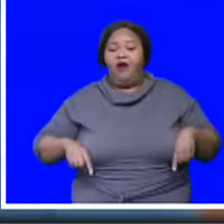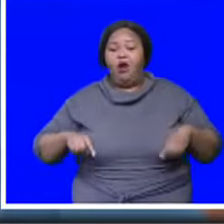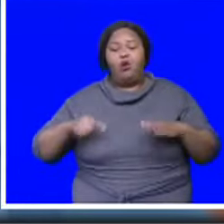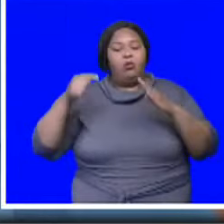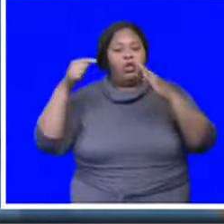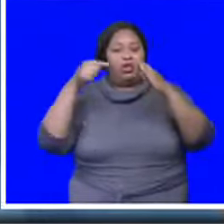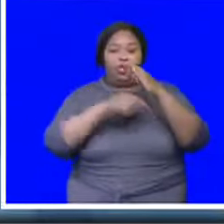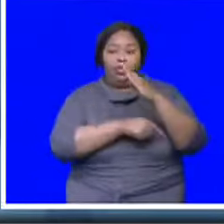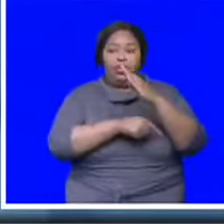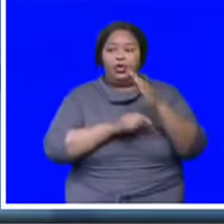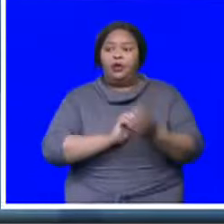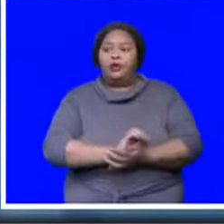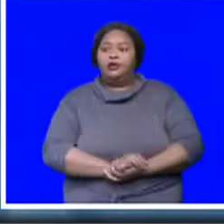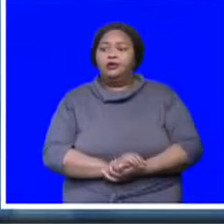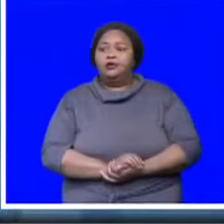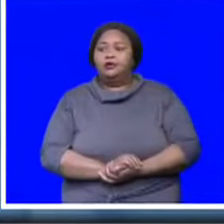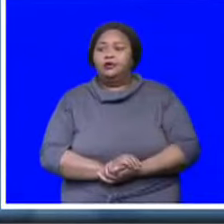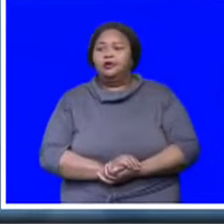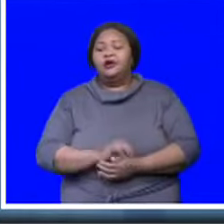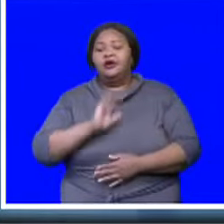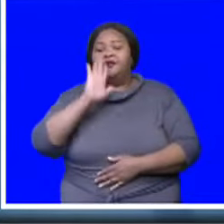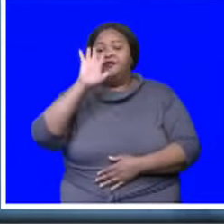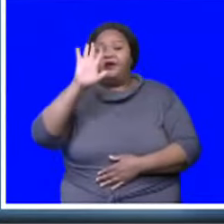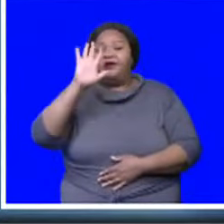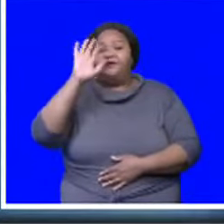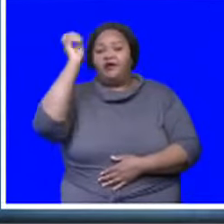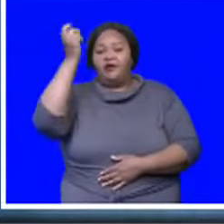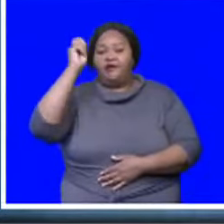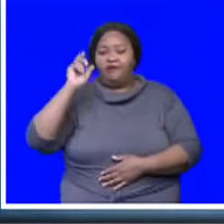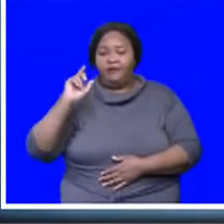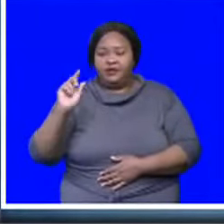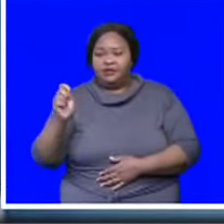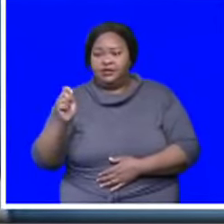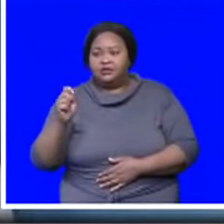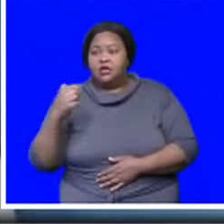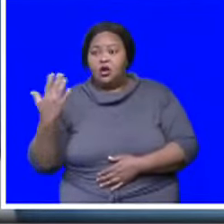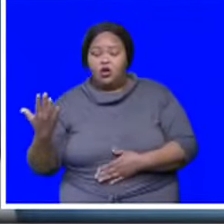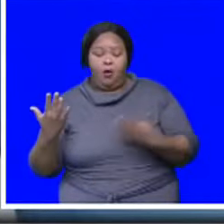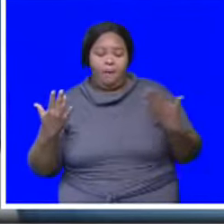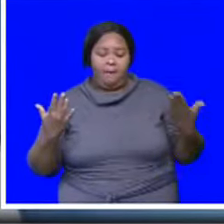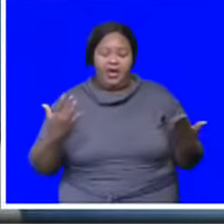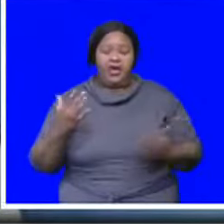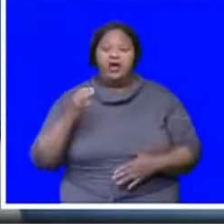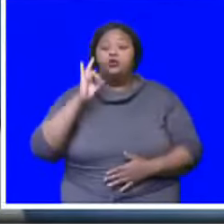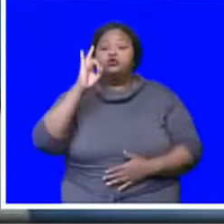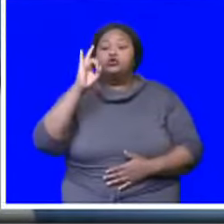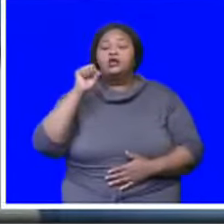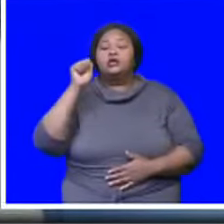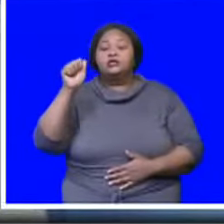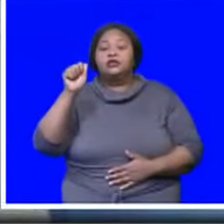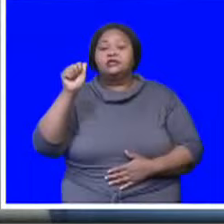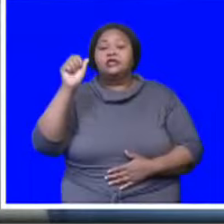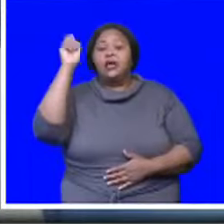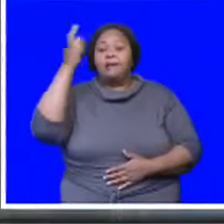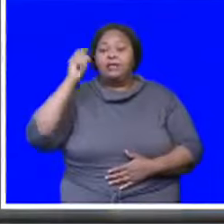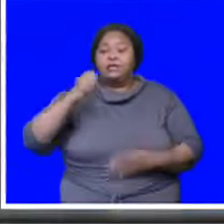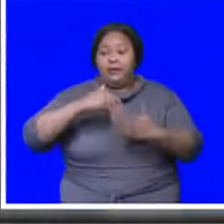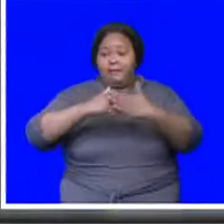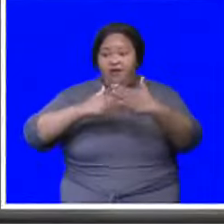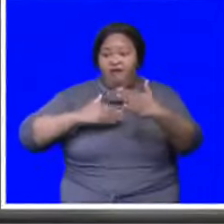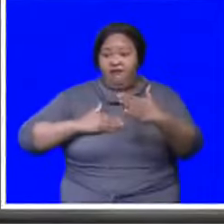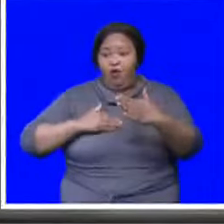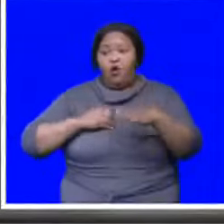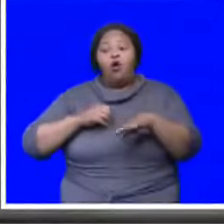by less than 5% compared to 26% before we had this facility. So